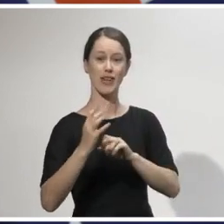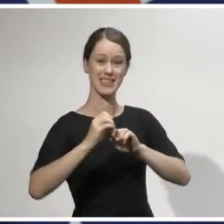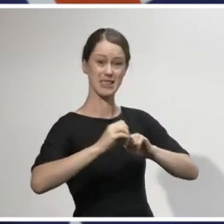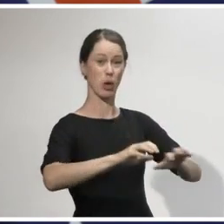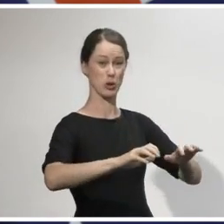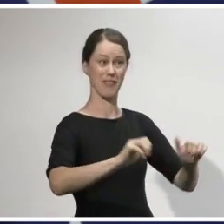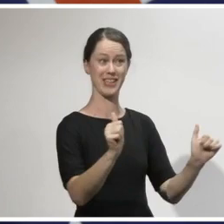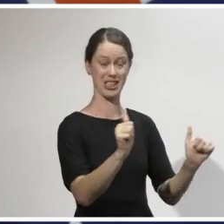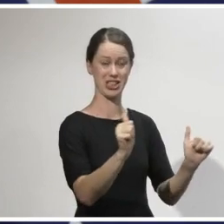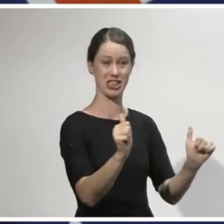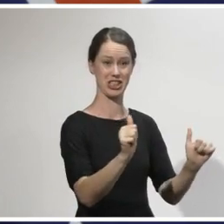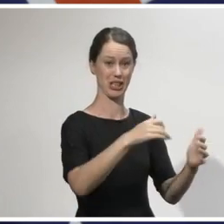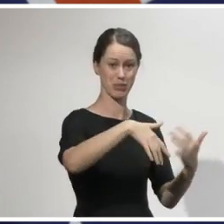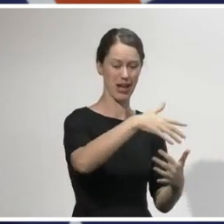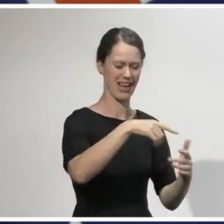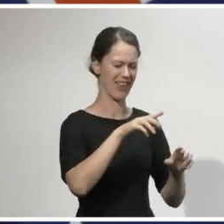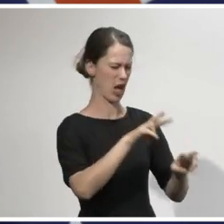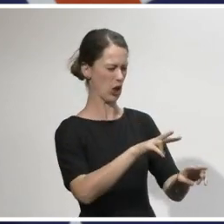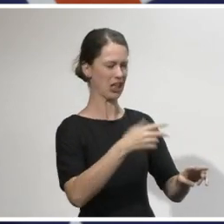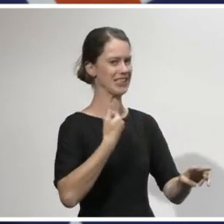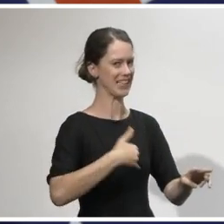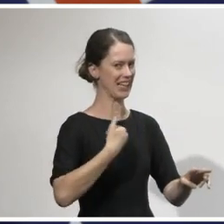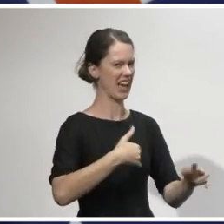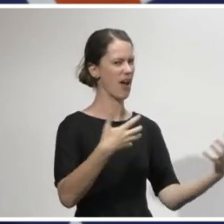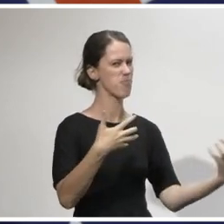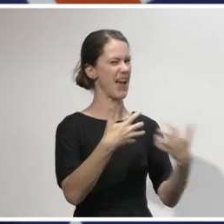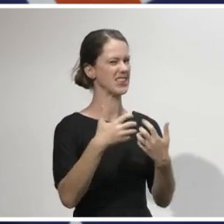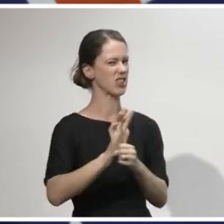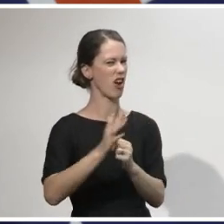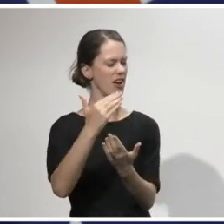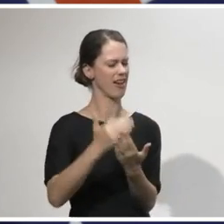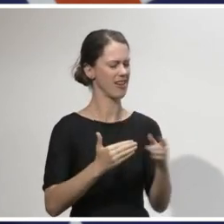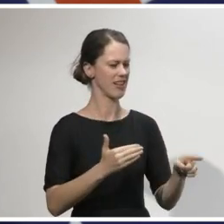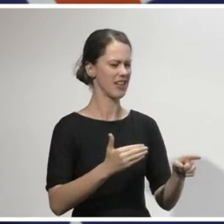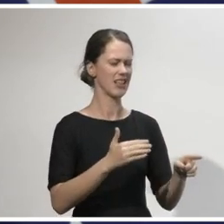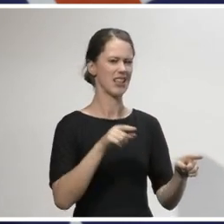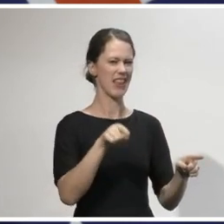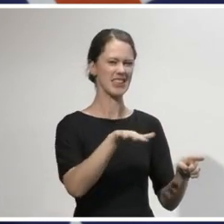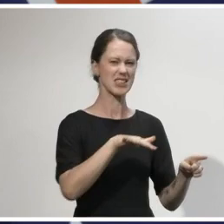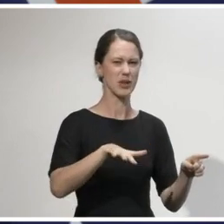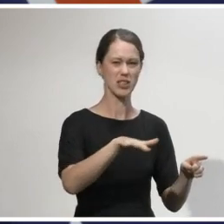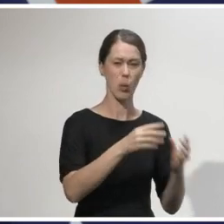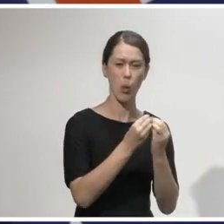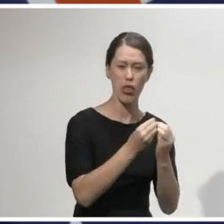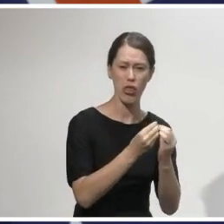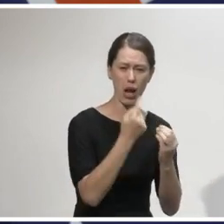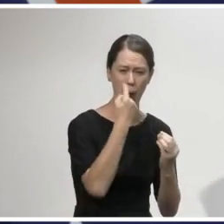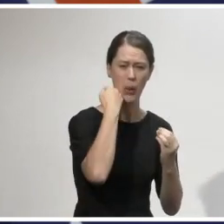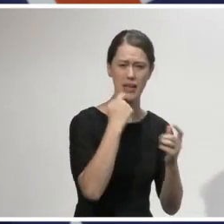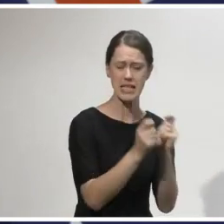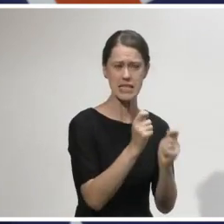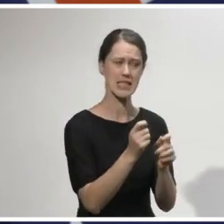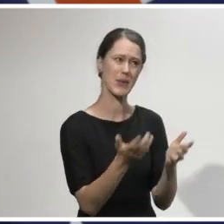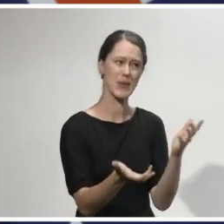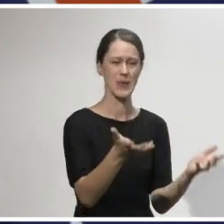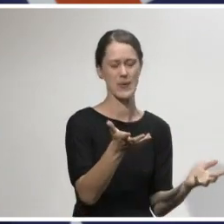COVID-19 and are displaying symptoms that fit COVID-19. In that situation, the benefit of a